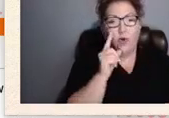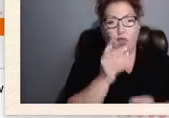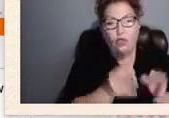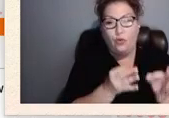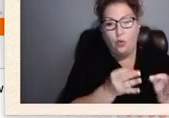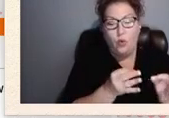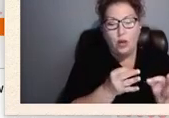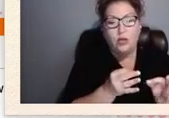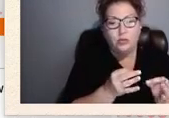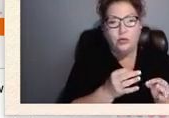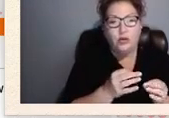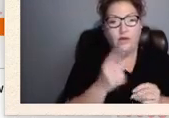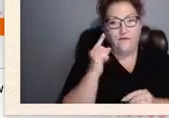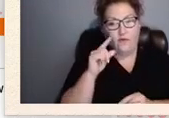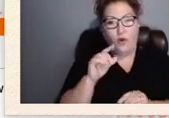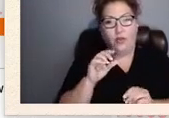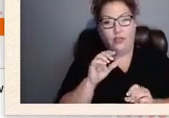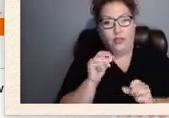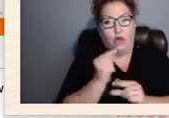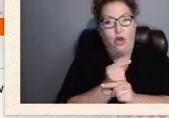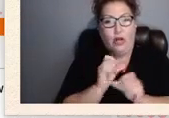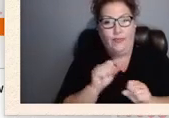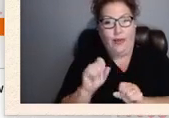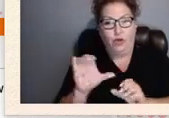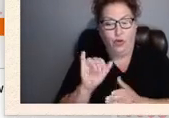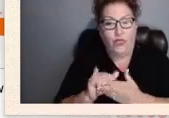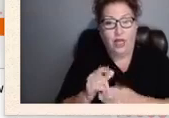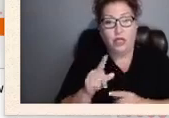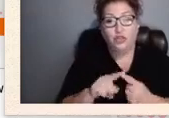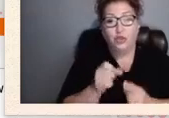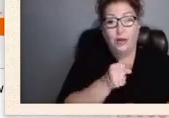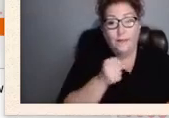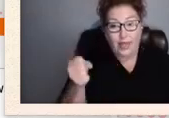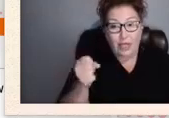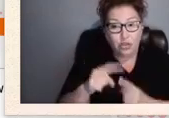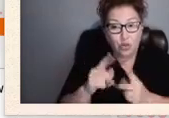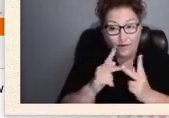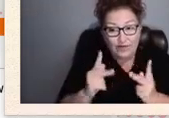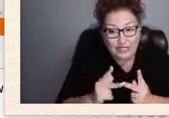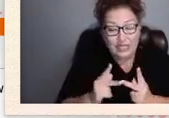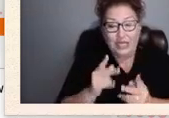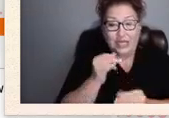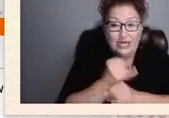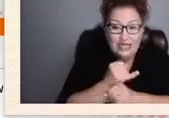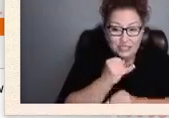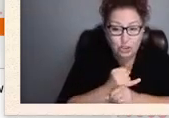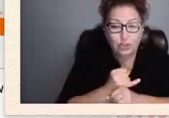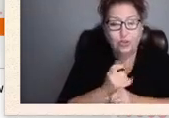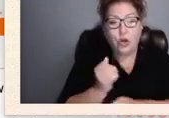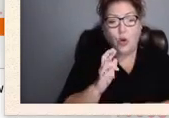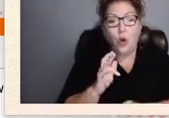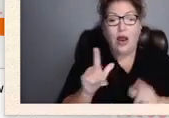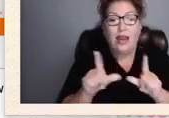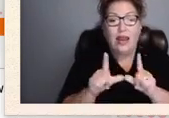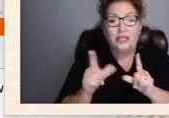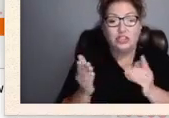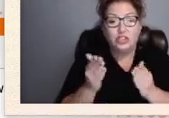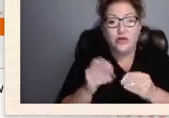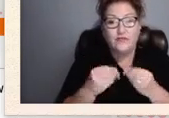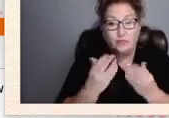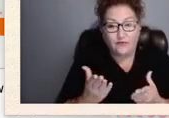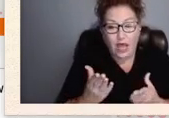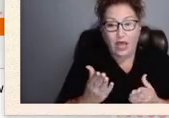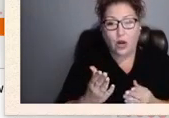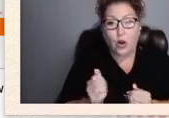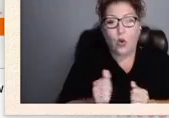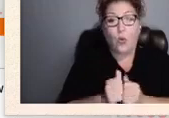this. So to commit somebody under guardianship to a facility, an institution, or a licensed service provider without having formal